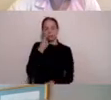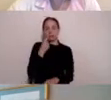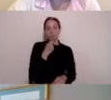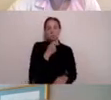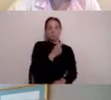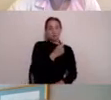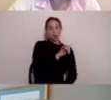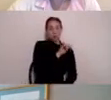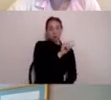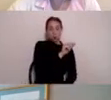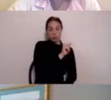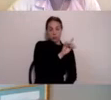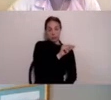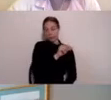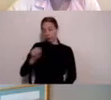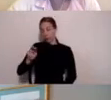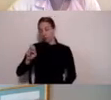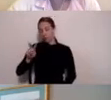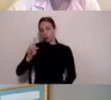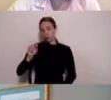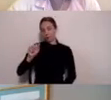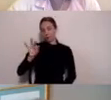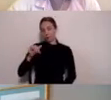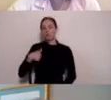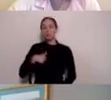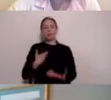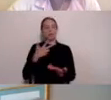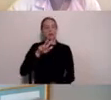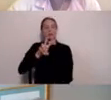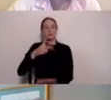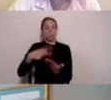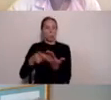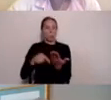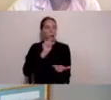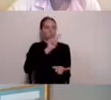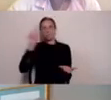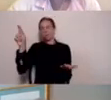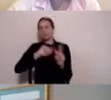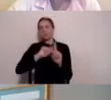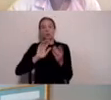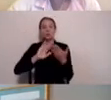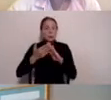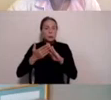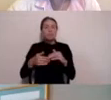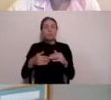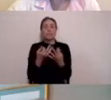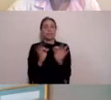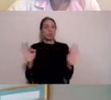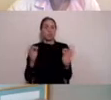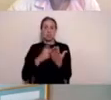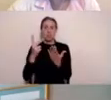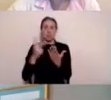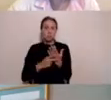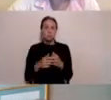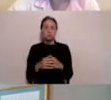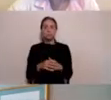of 2018 and November of 2019, just different communities throughout the country. They're free programs.